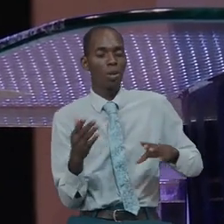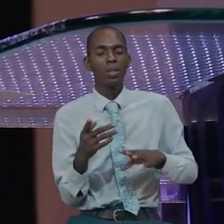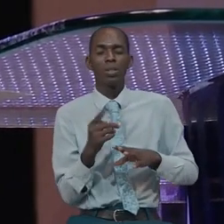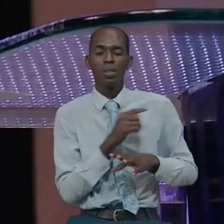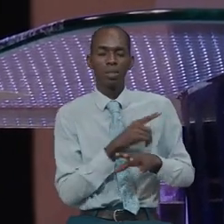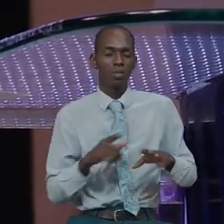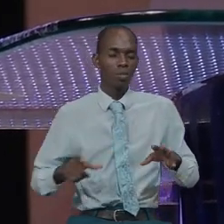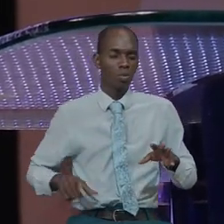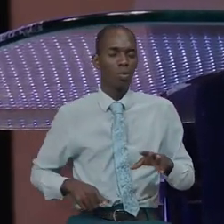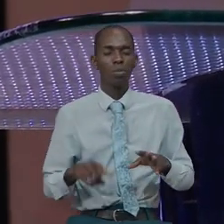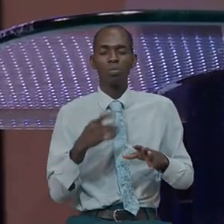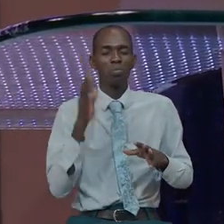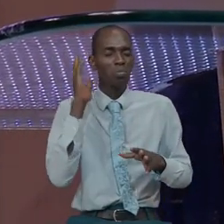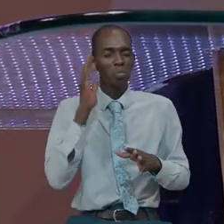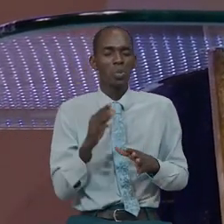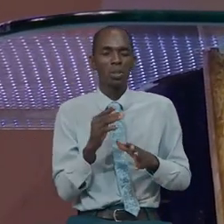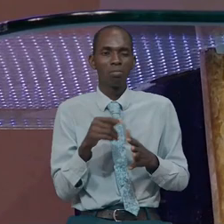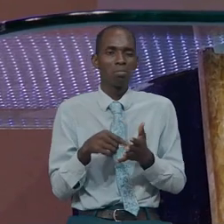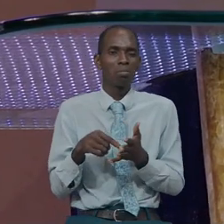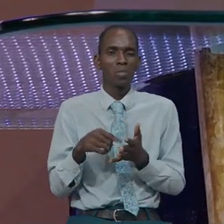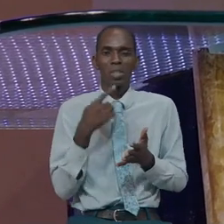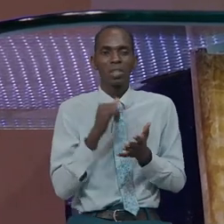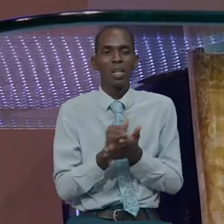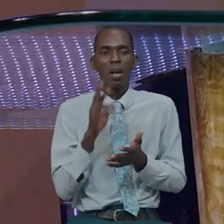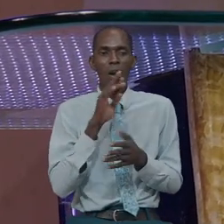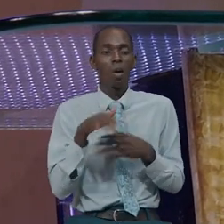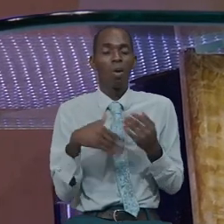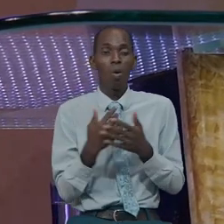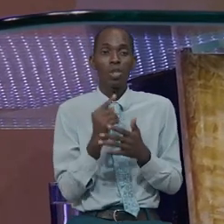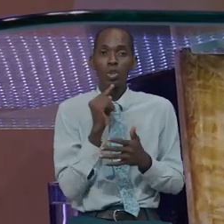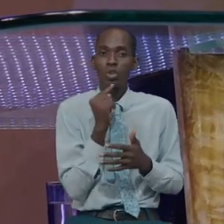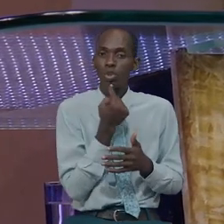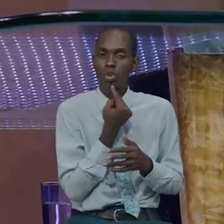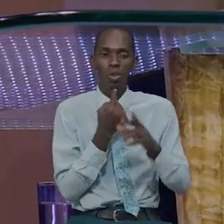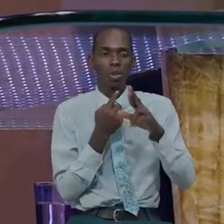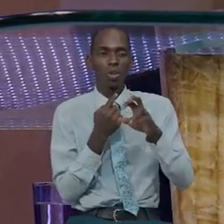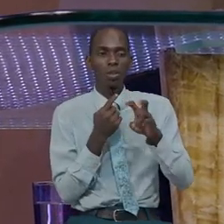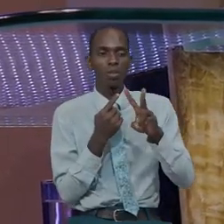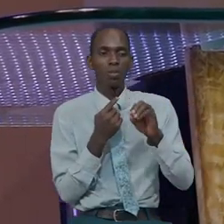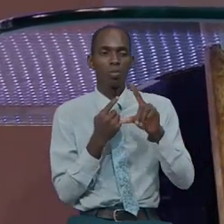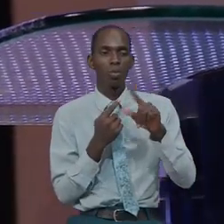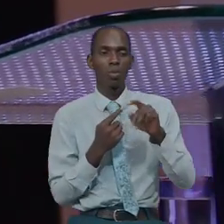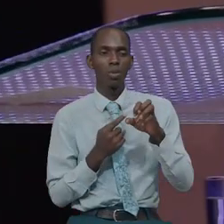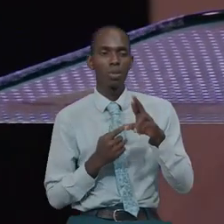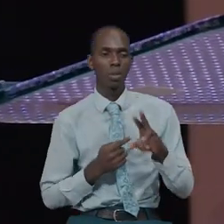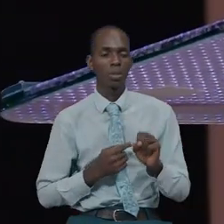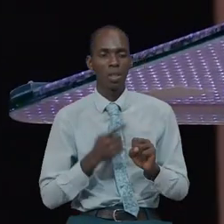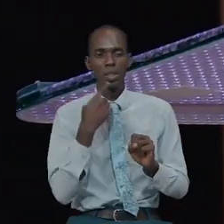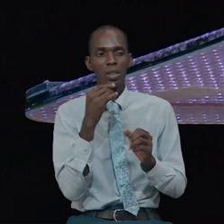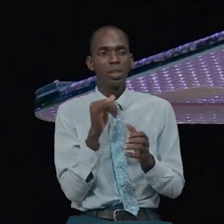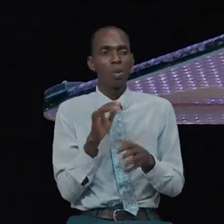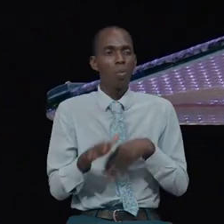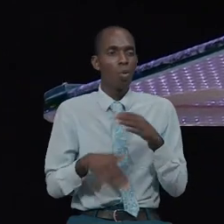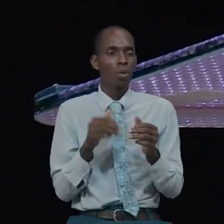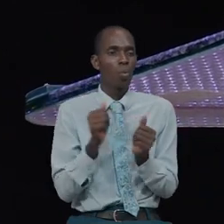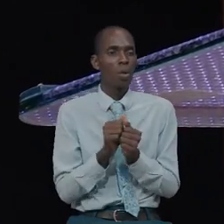commending them. He said, they're all grievous revolters, walking with slanders. They are brass and